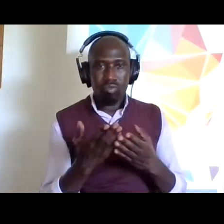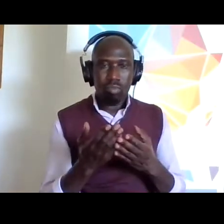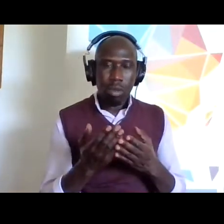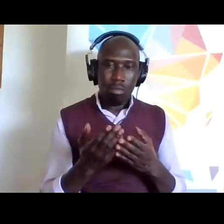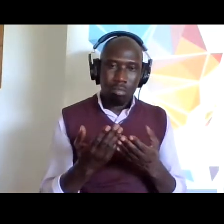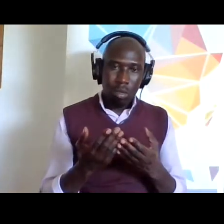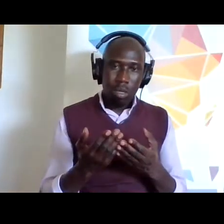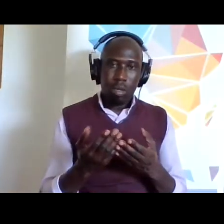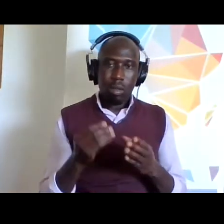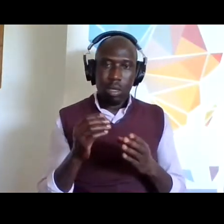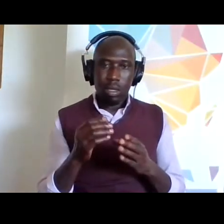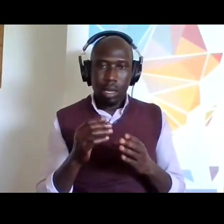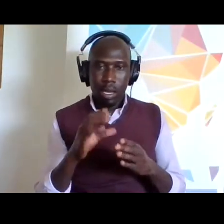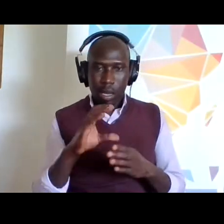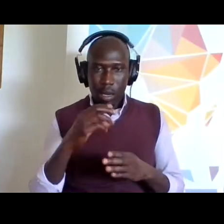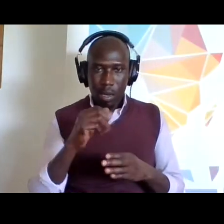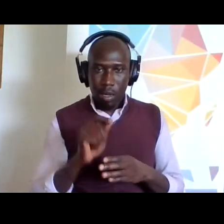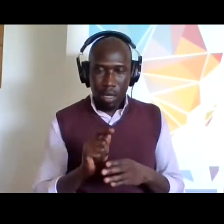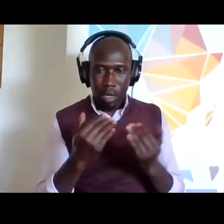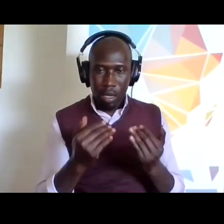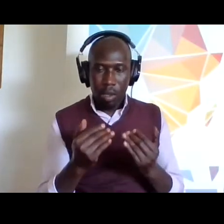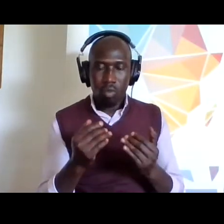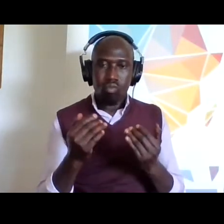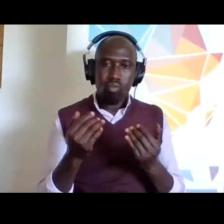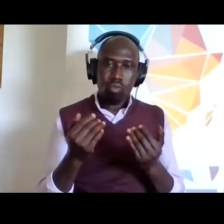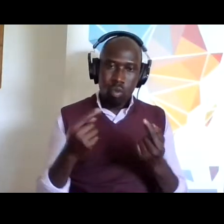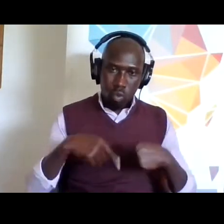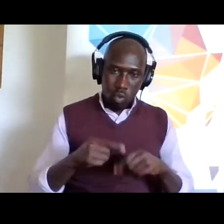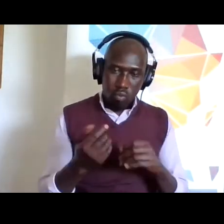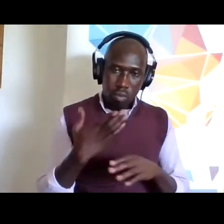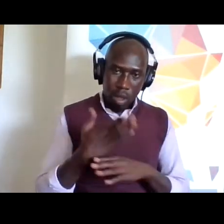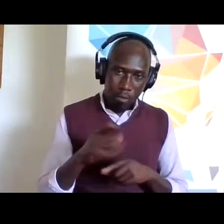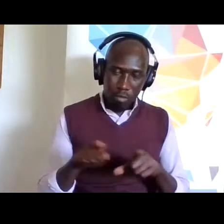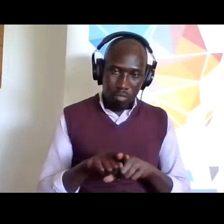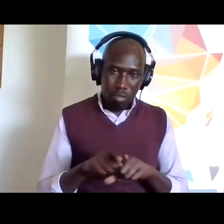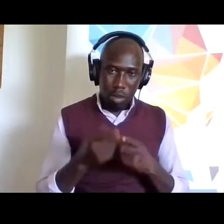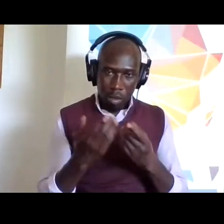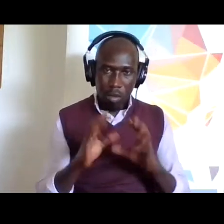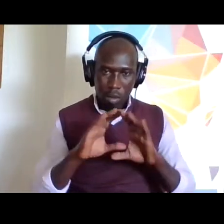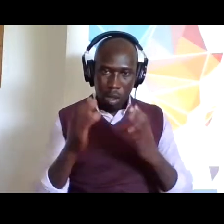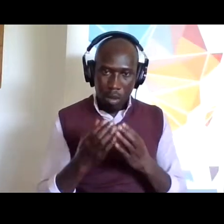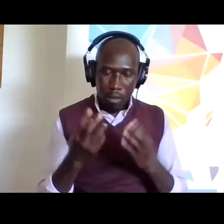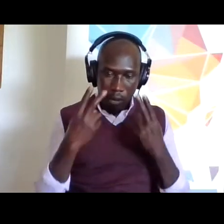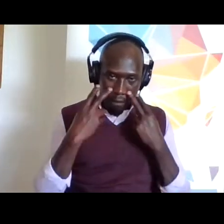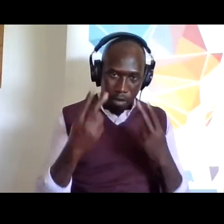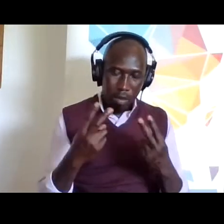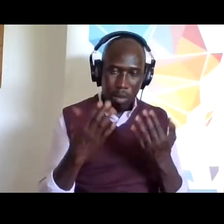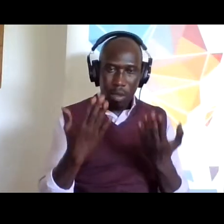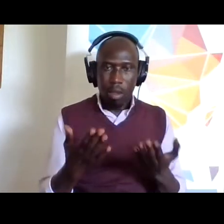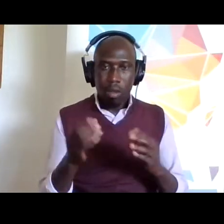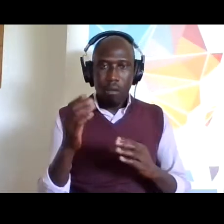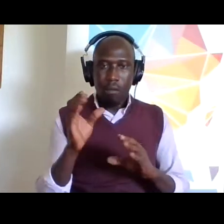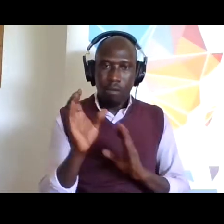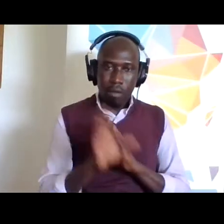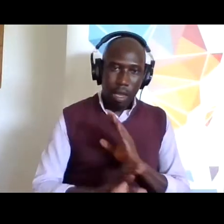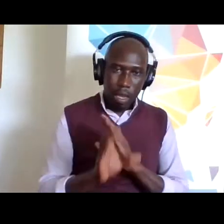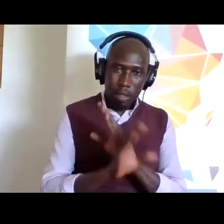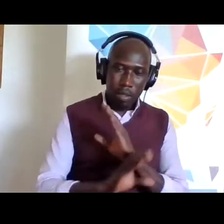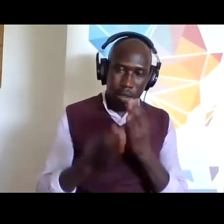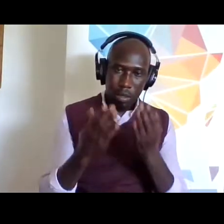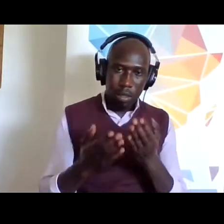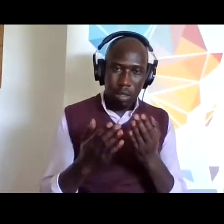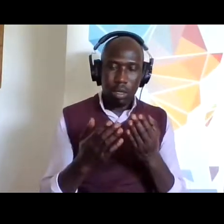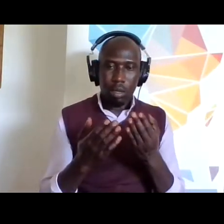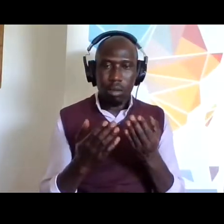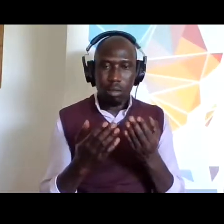paper in the chat now, if anyone's curious. And we do have kind of a global overview of countries listed